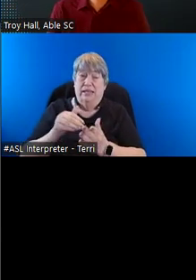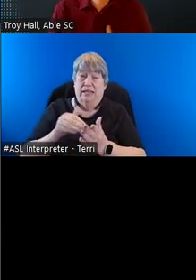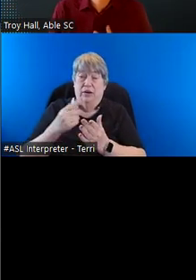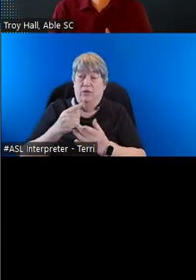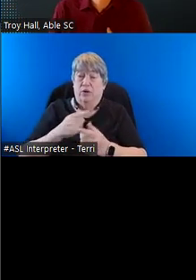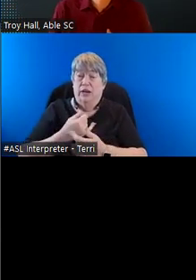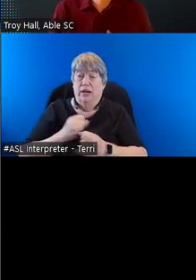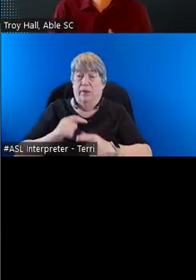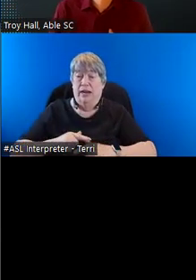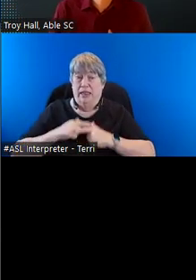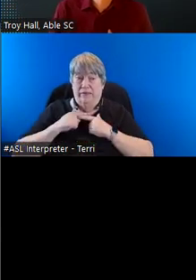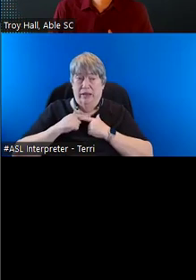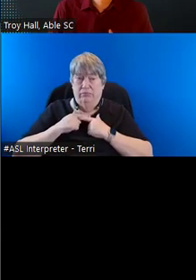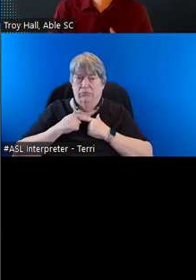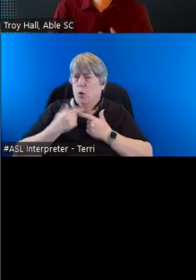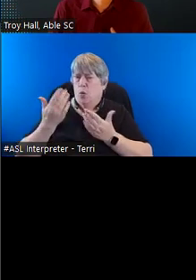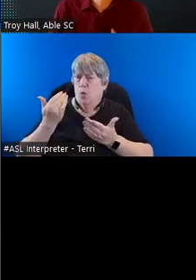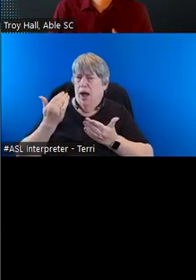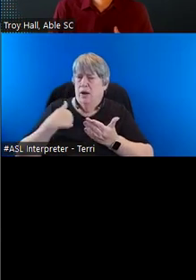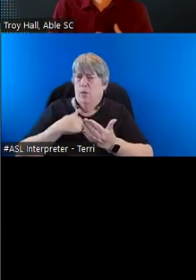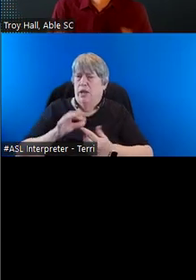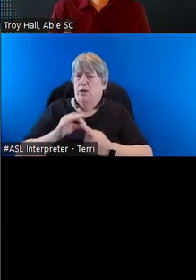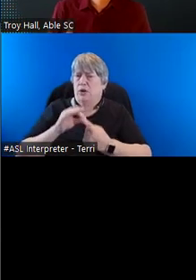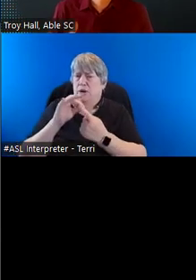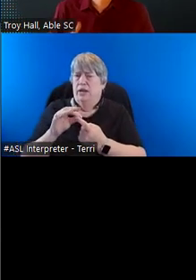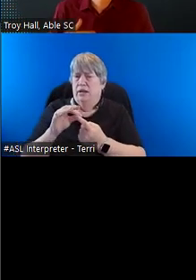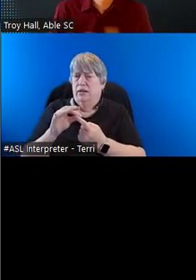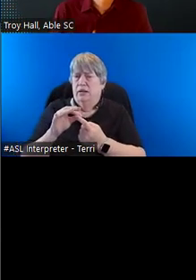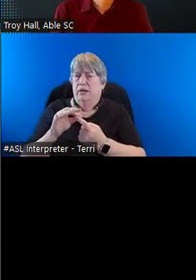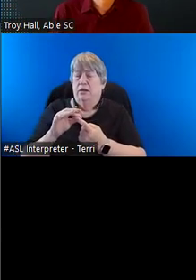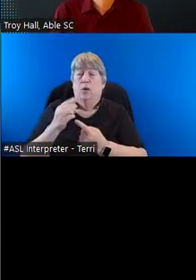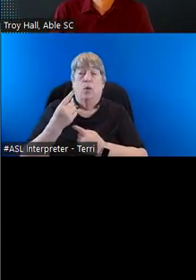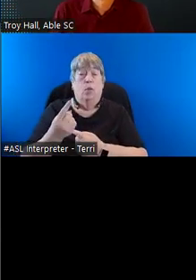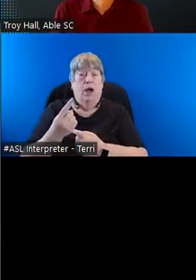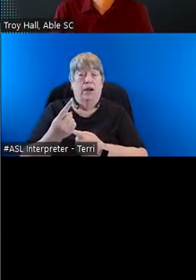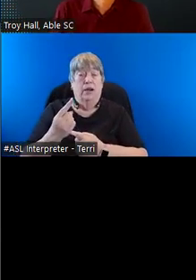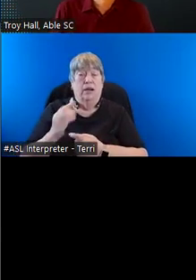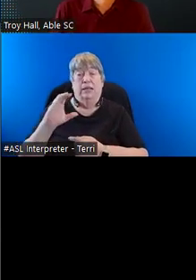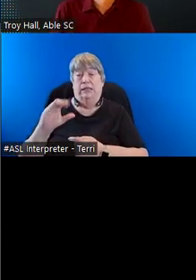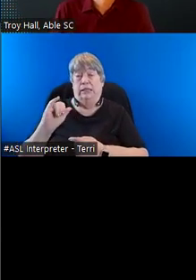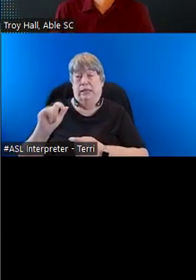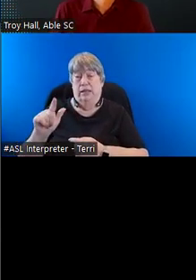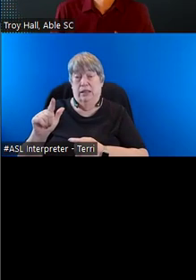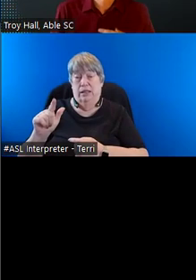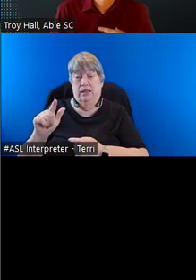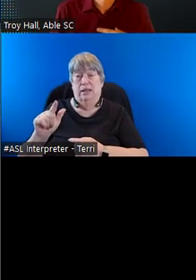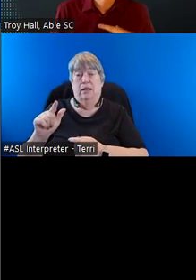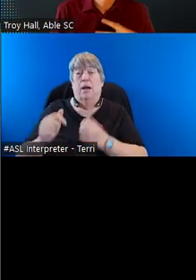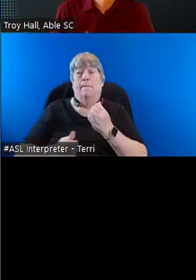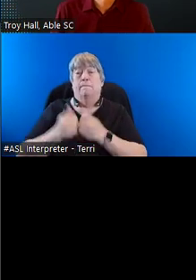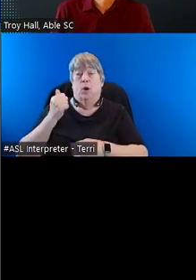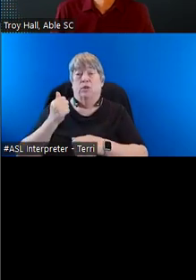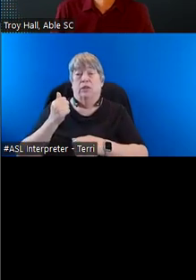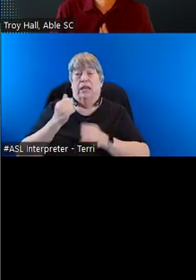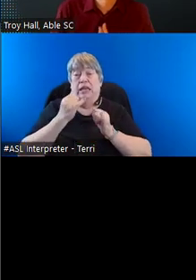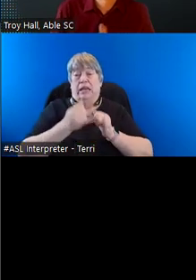What actually makes us unique? So one of those is going to be that Centers for Independent Living are predominantly individuals